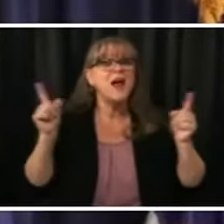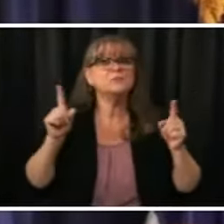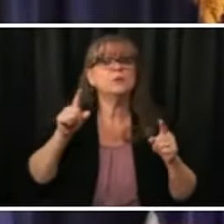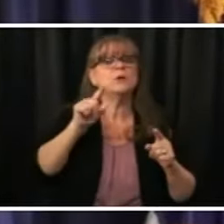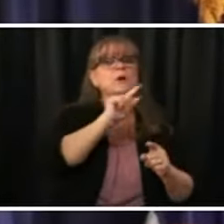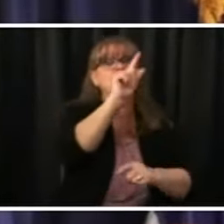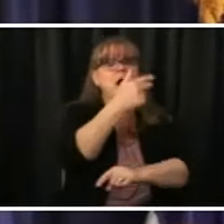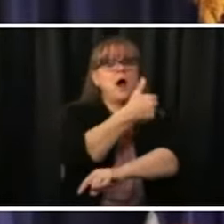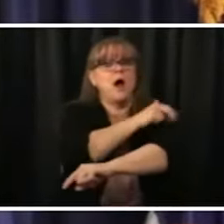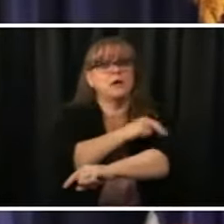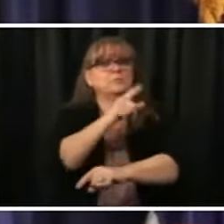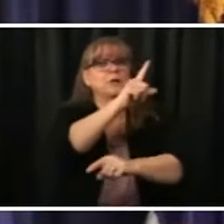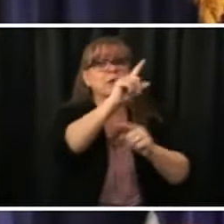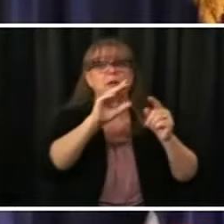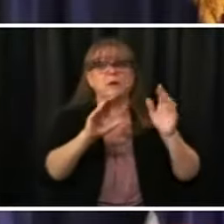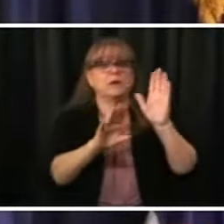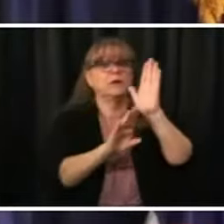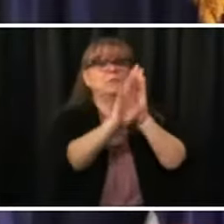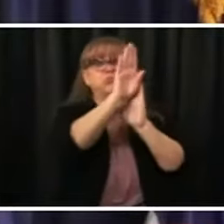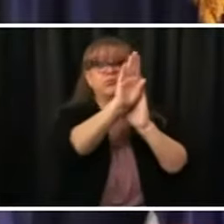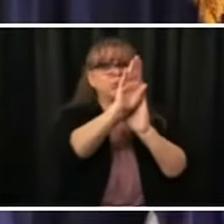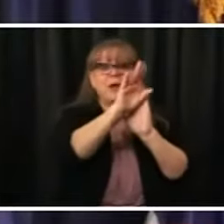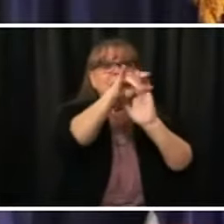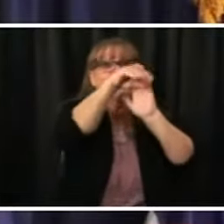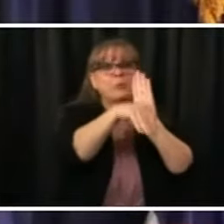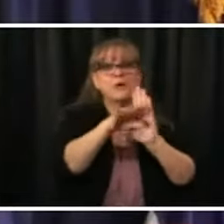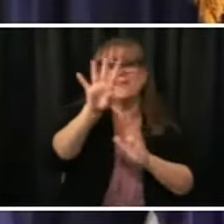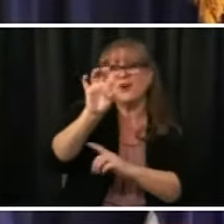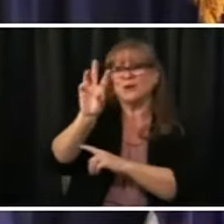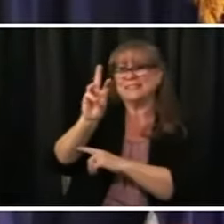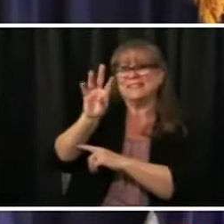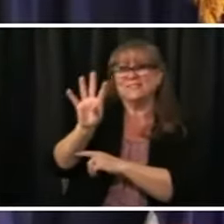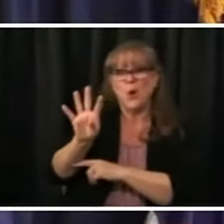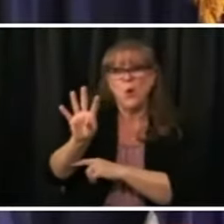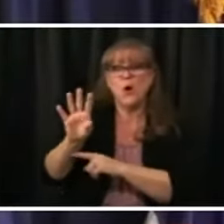is the lowest we've been at since early October.